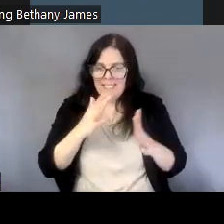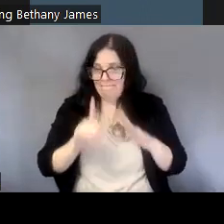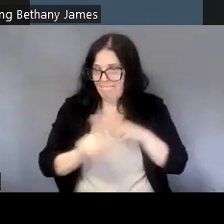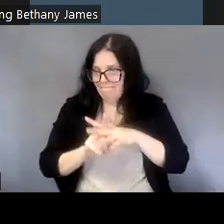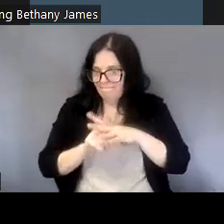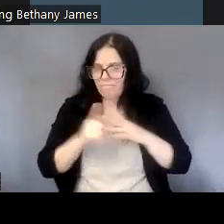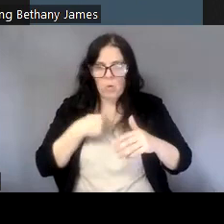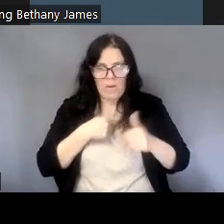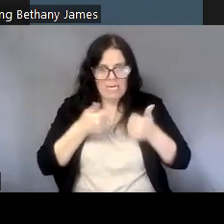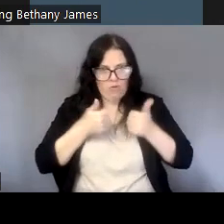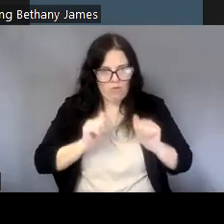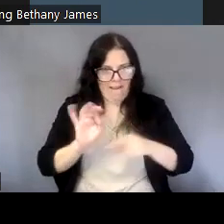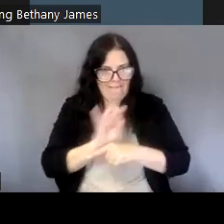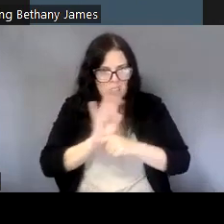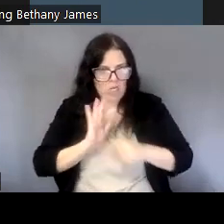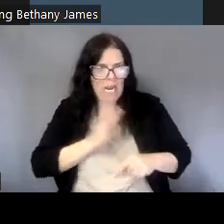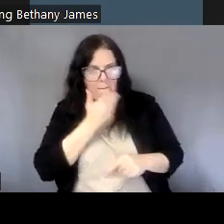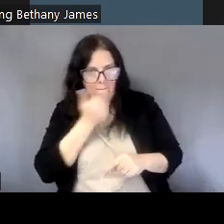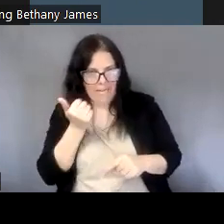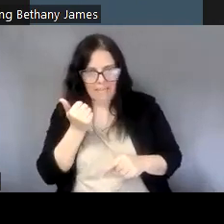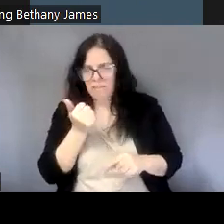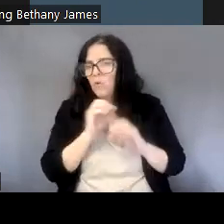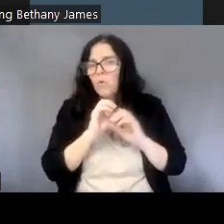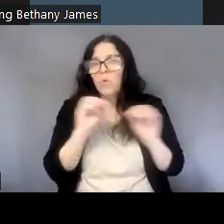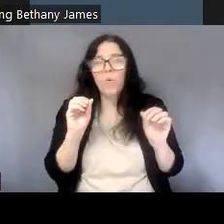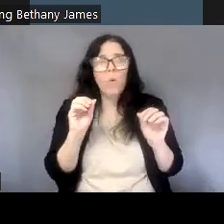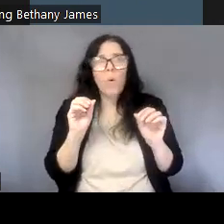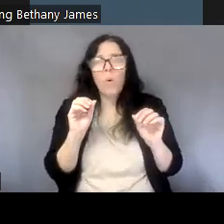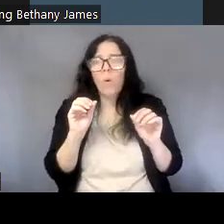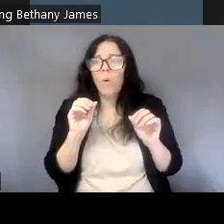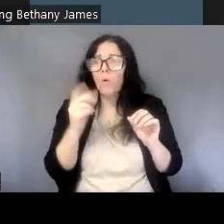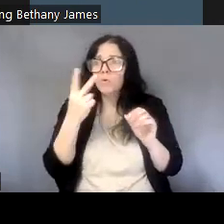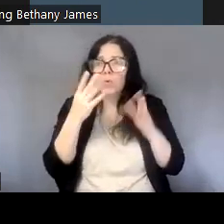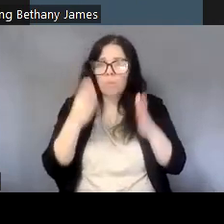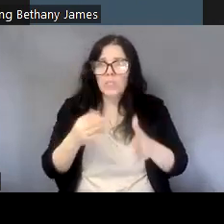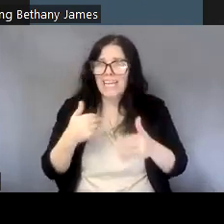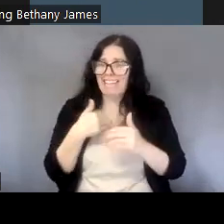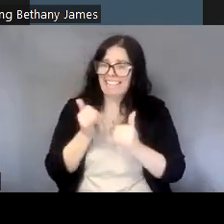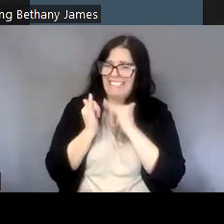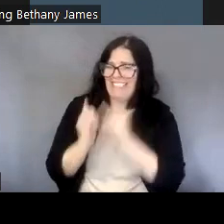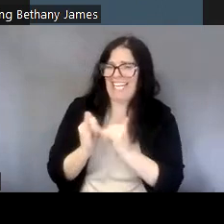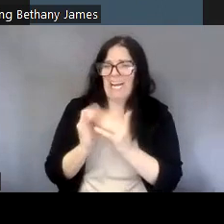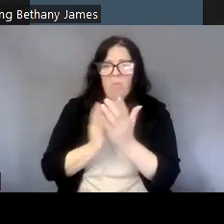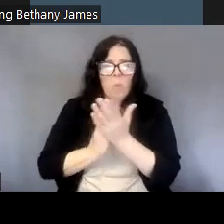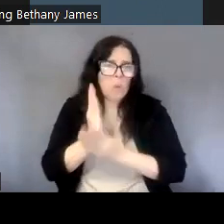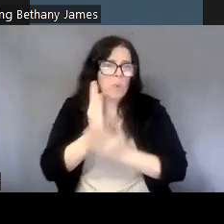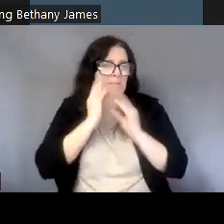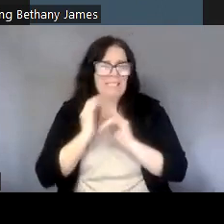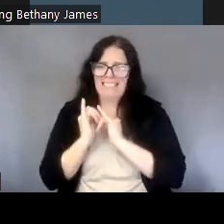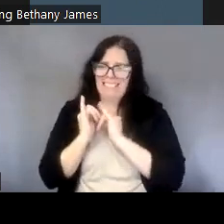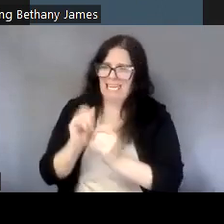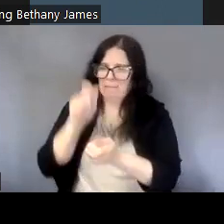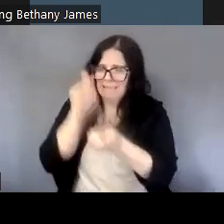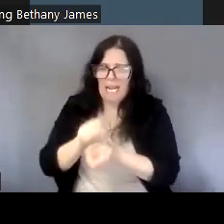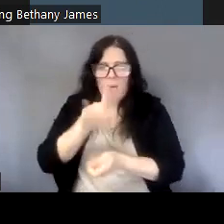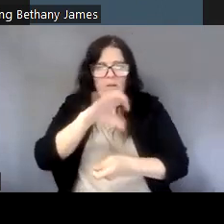environment we're in. No two individuals have the same lived experience. So when we are dealing with